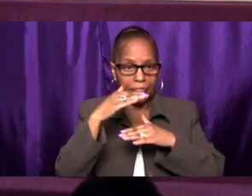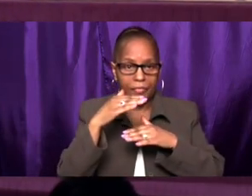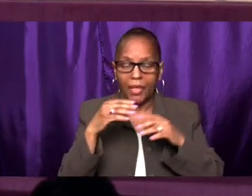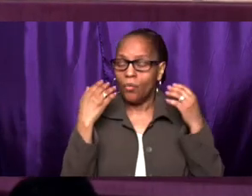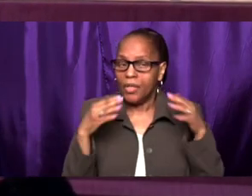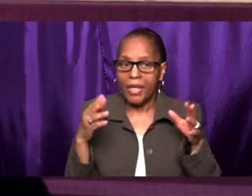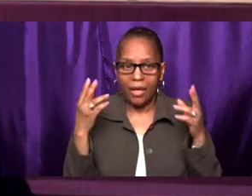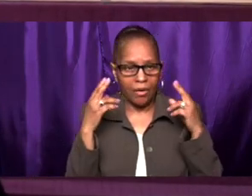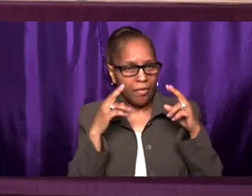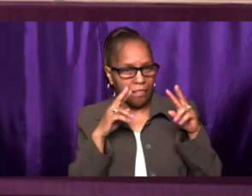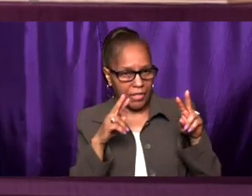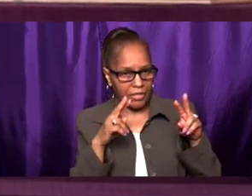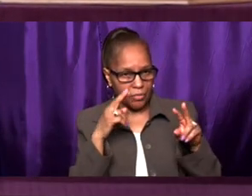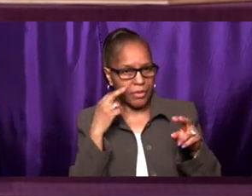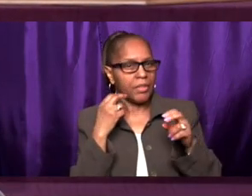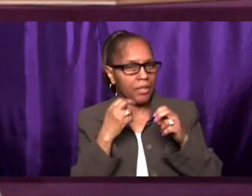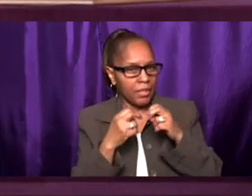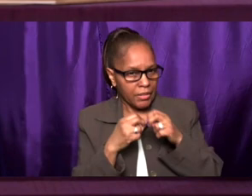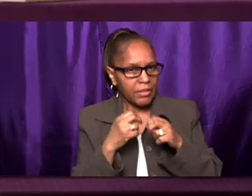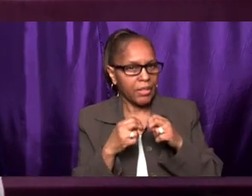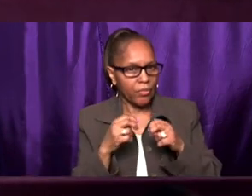without facing another level of devils.